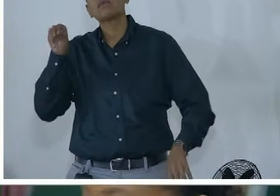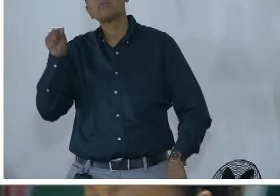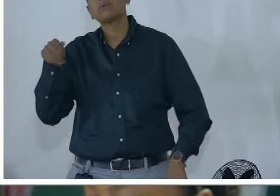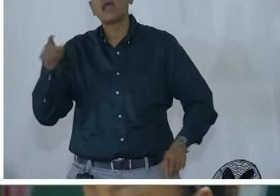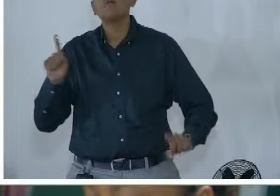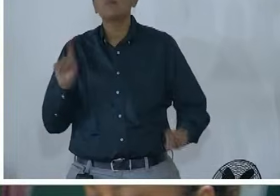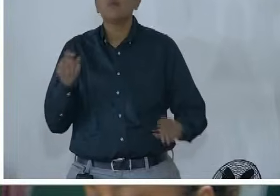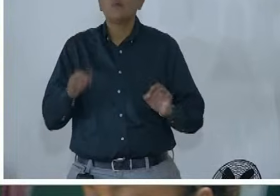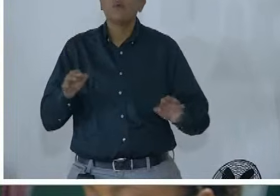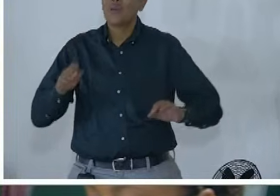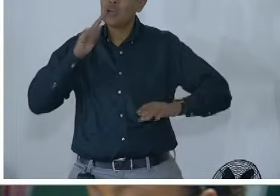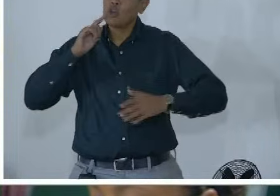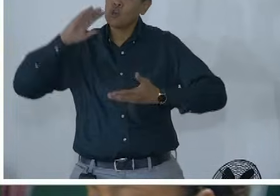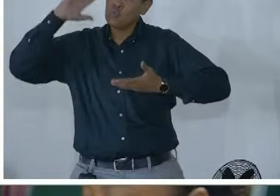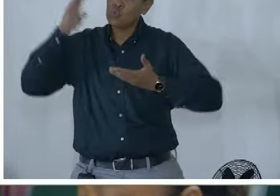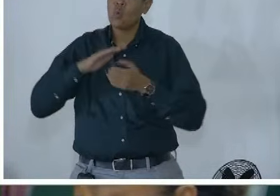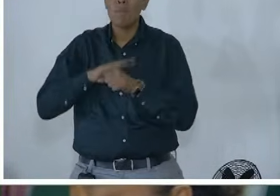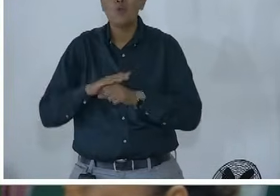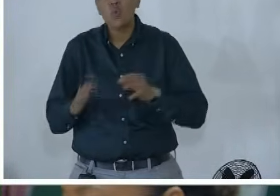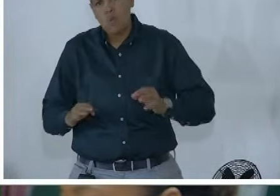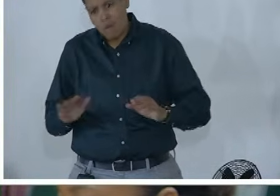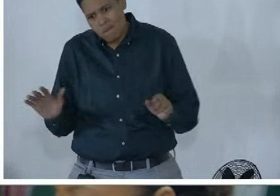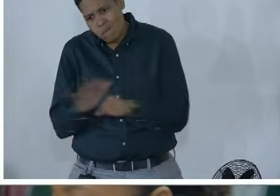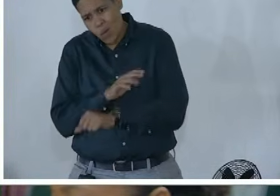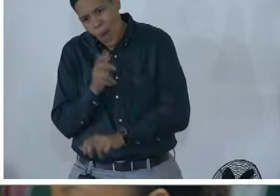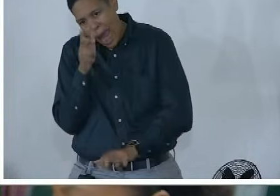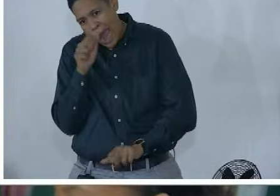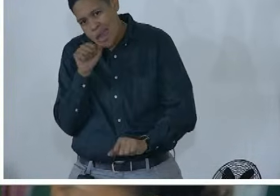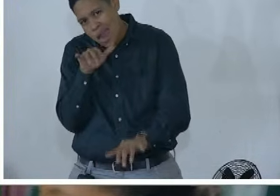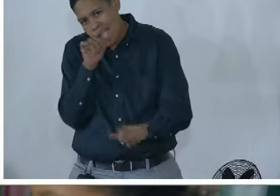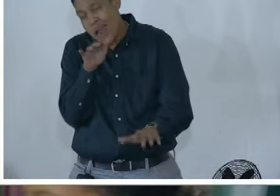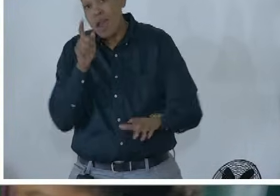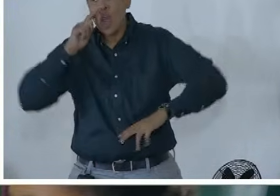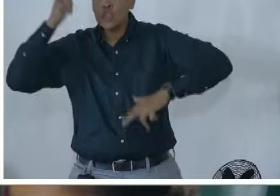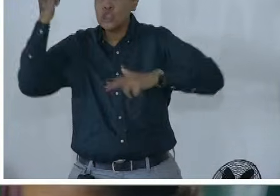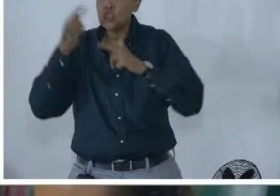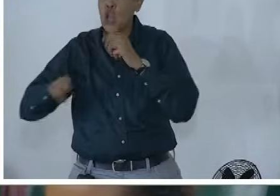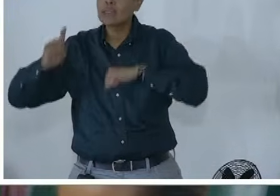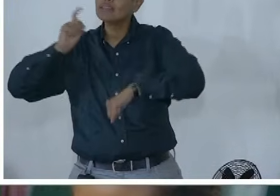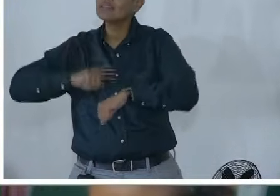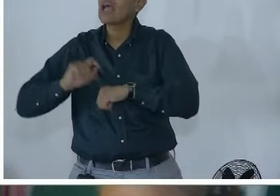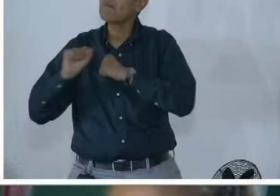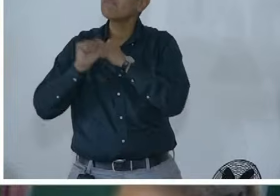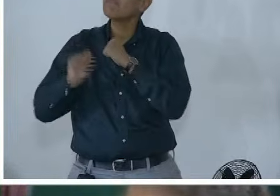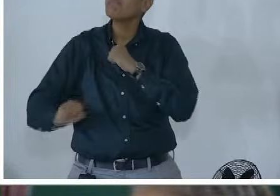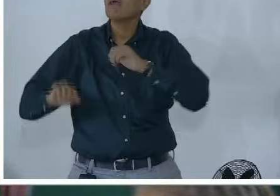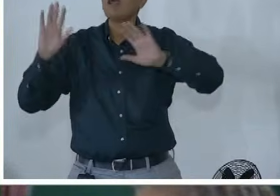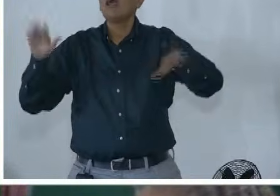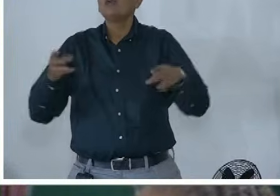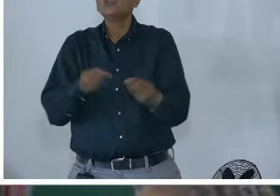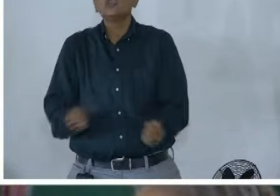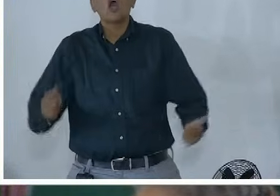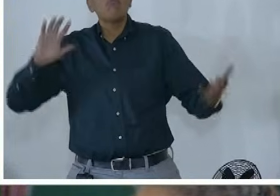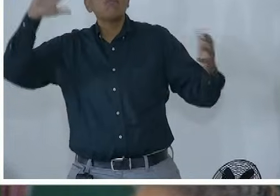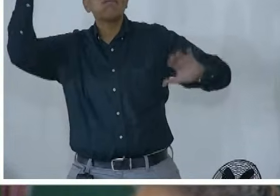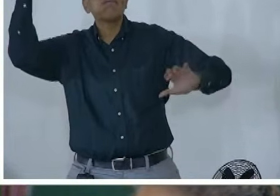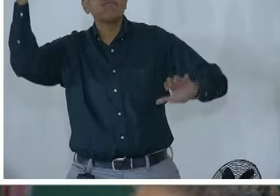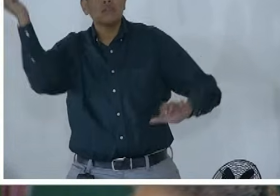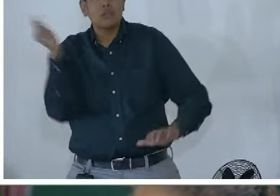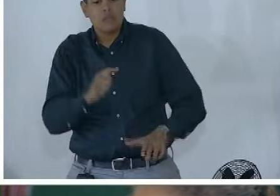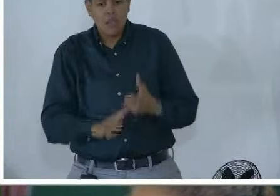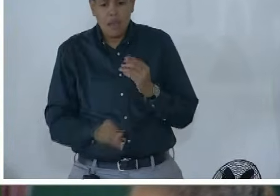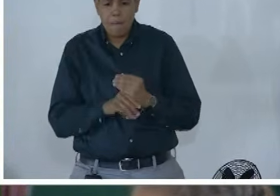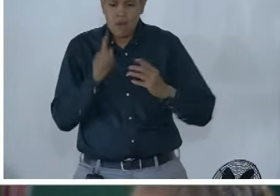ease pressure on our courts, shorten the time taken to resolve disputes